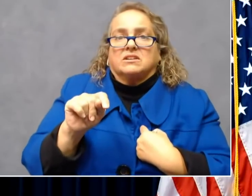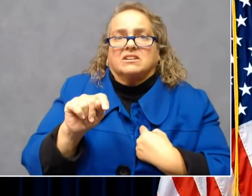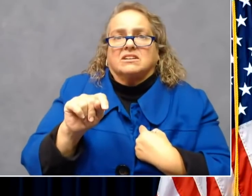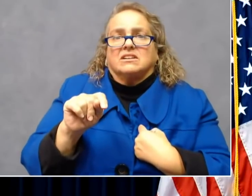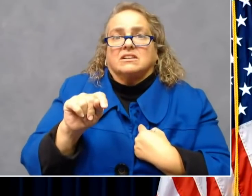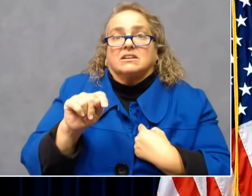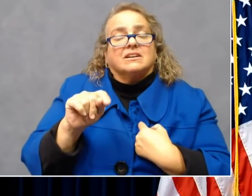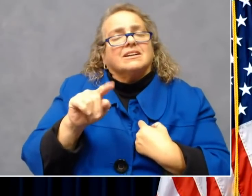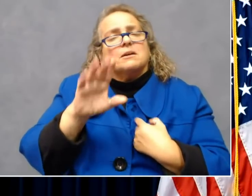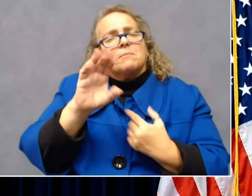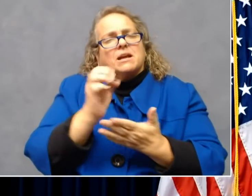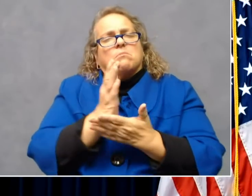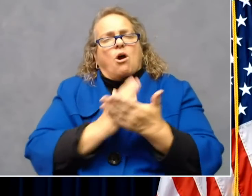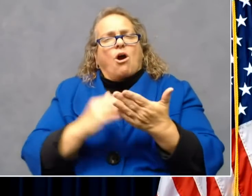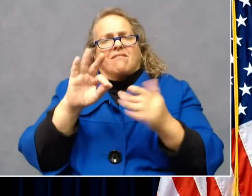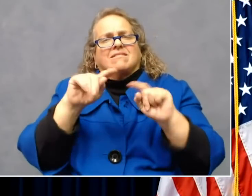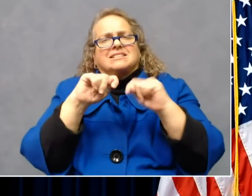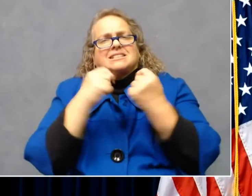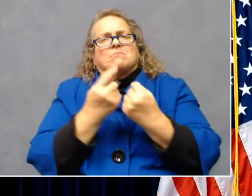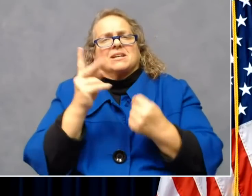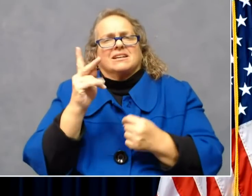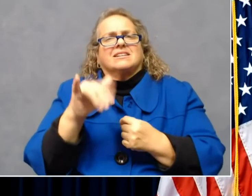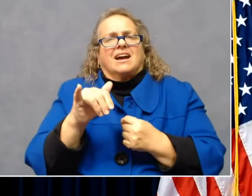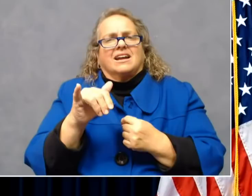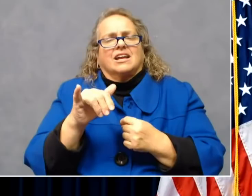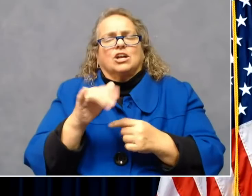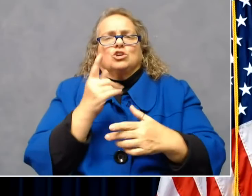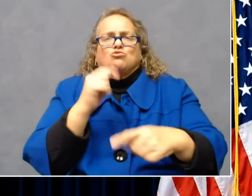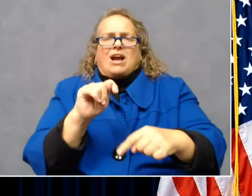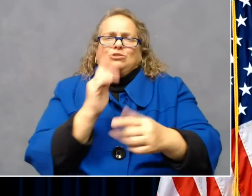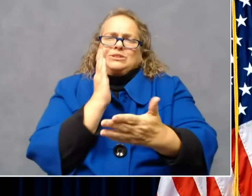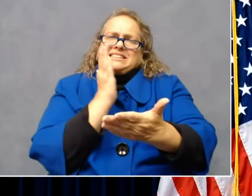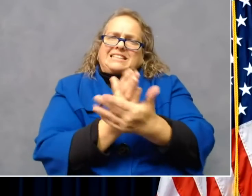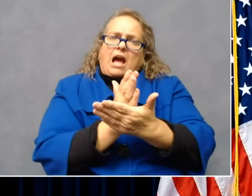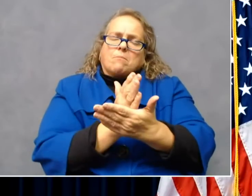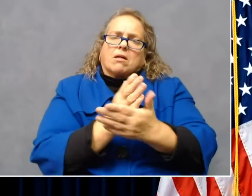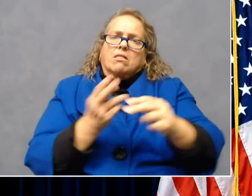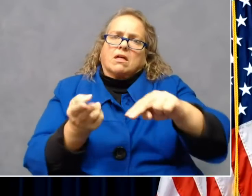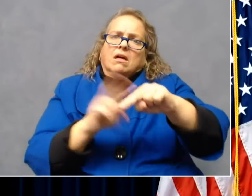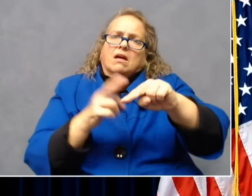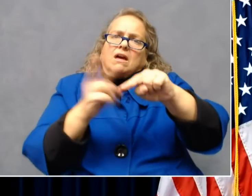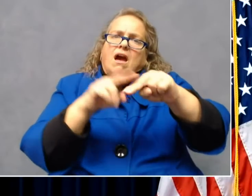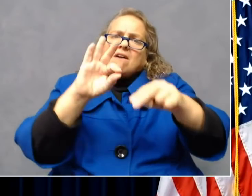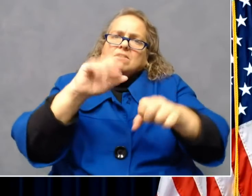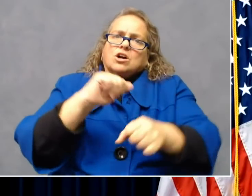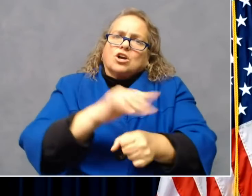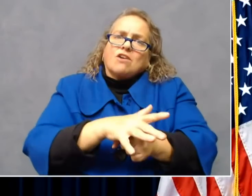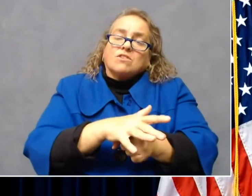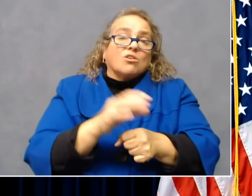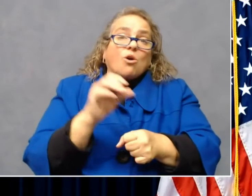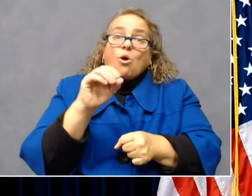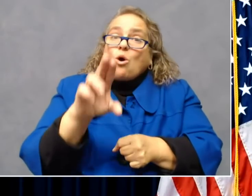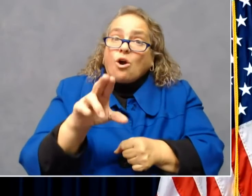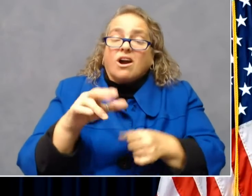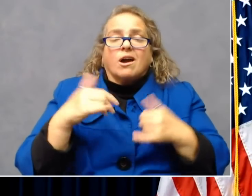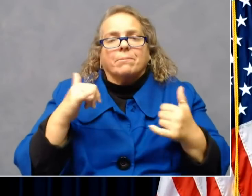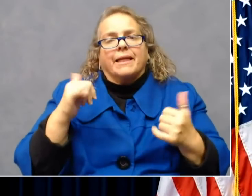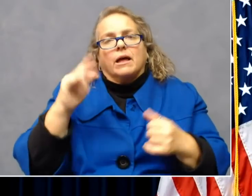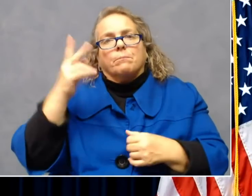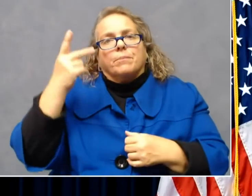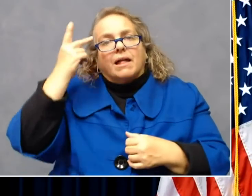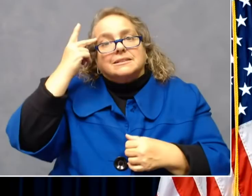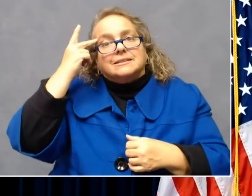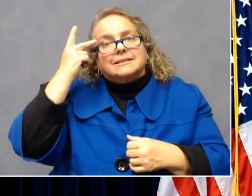play politics or think that everybody else should follow them, but we shouldn't, and then it just continues to grow.